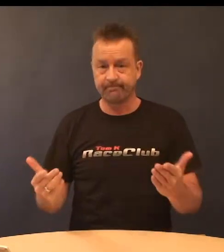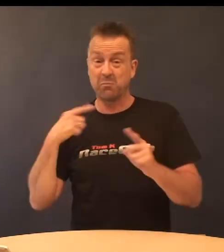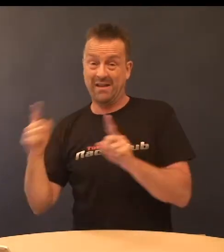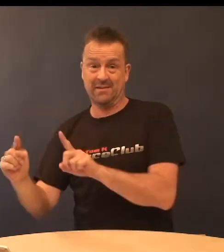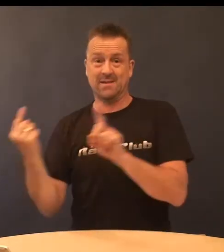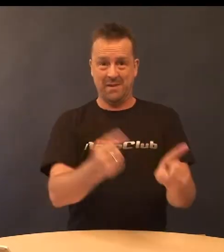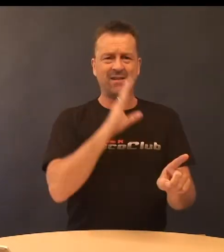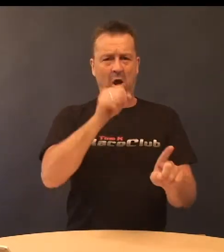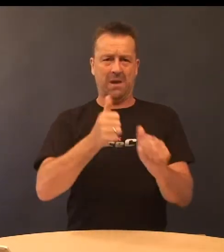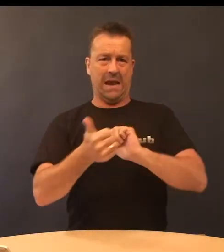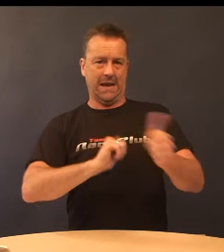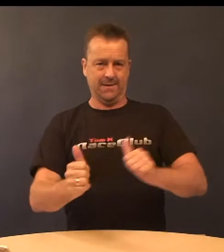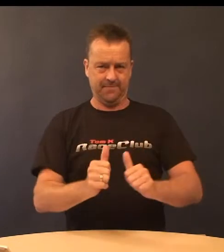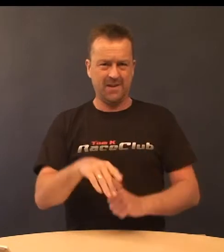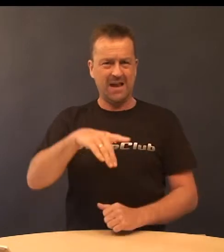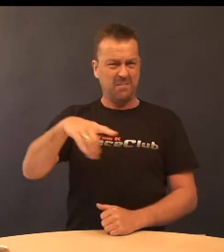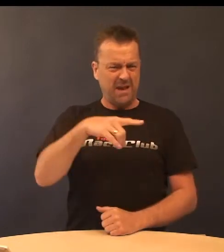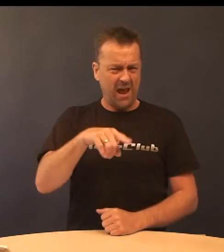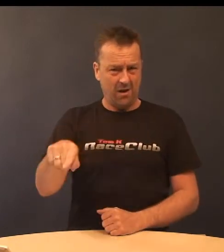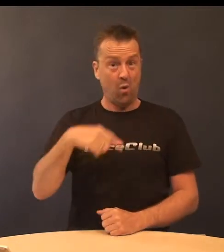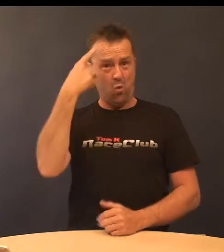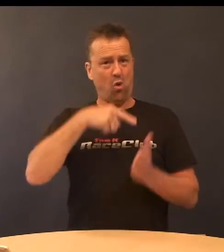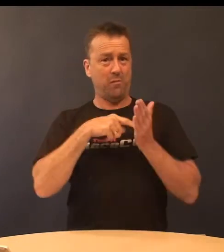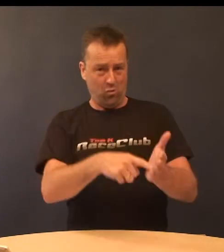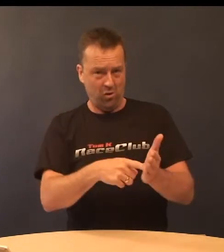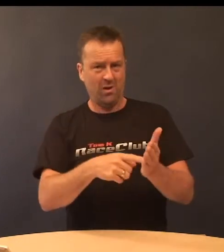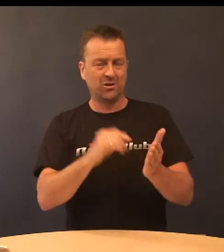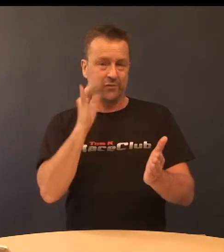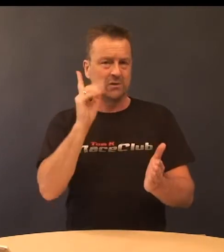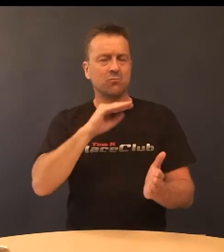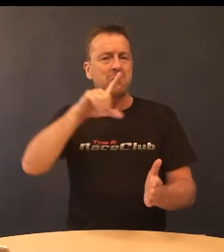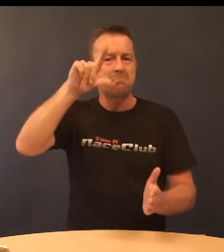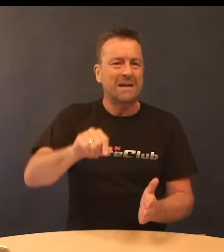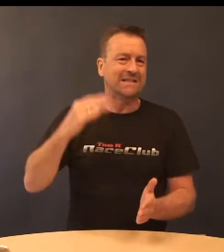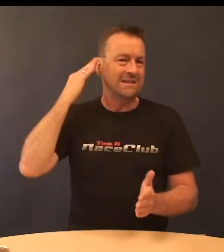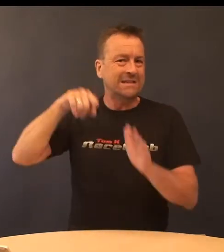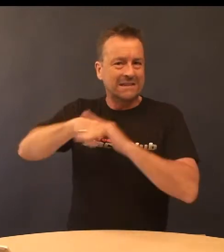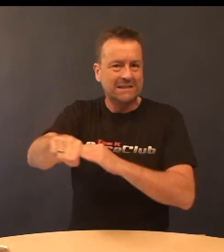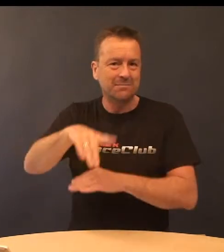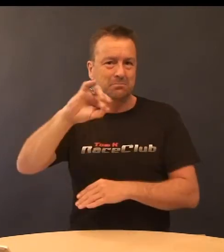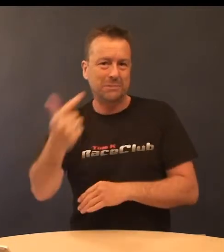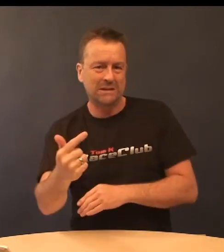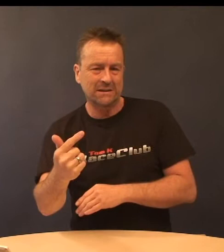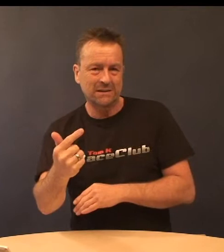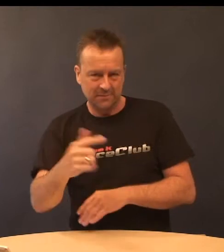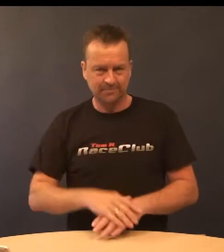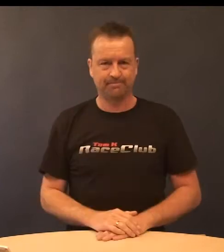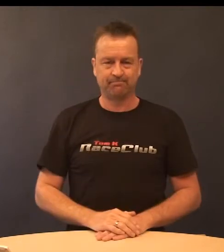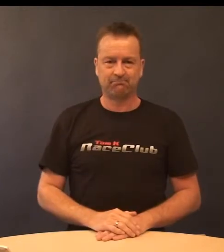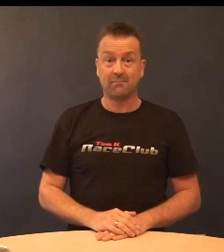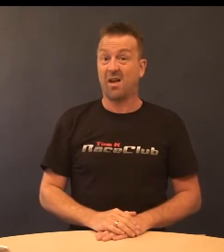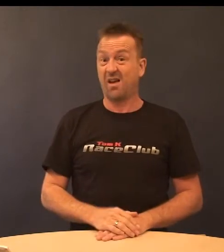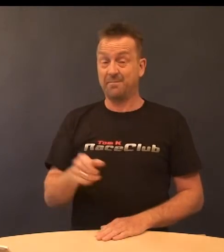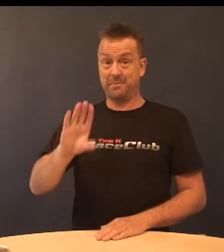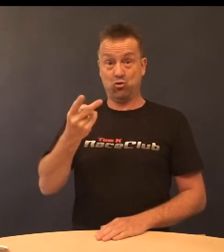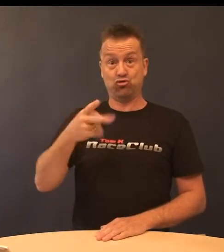Okay, let's get back to racing. Pierre, is the main aim to spend as little time as possible in the pits? With the double